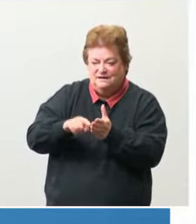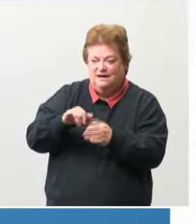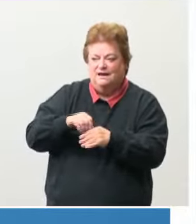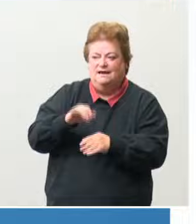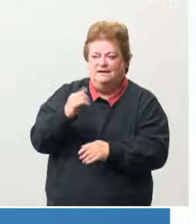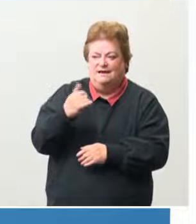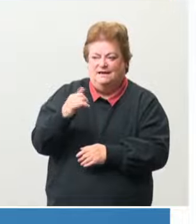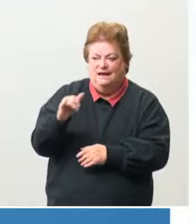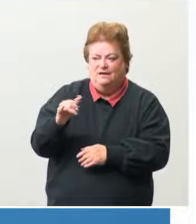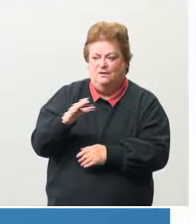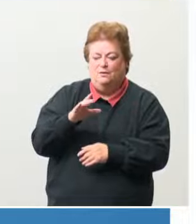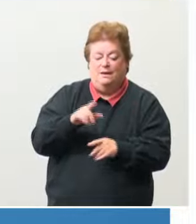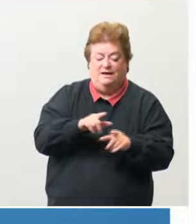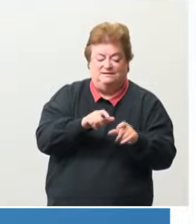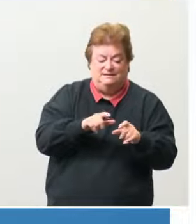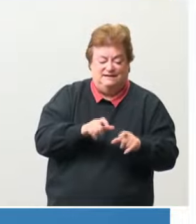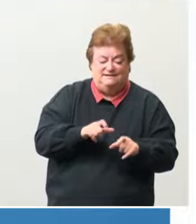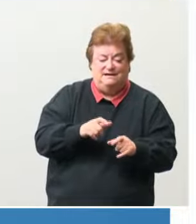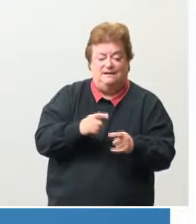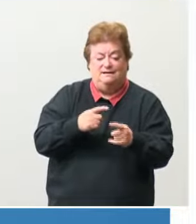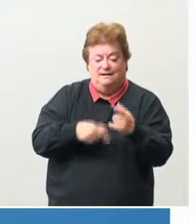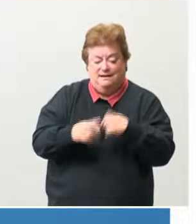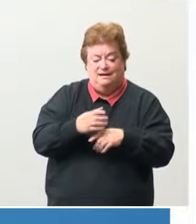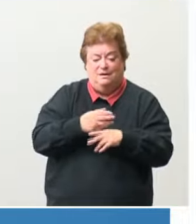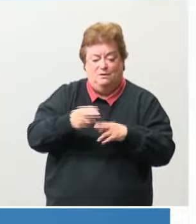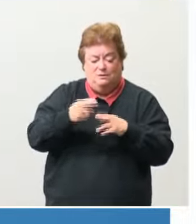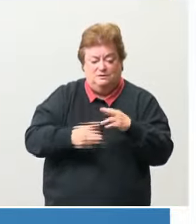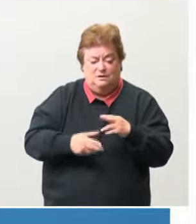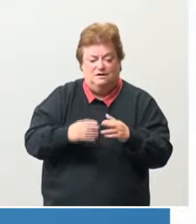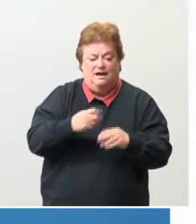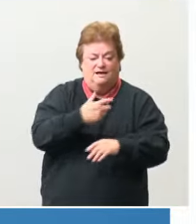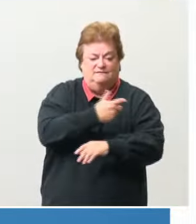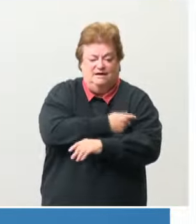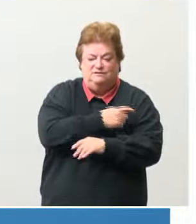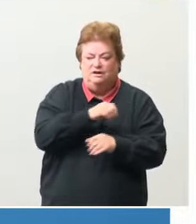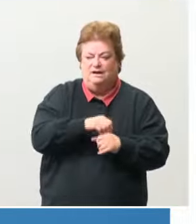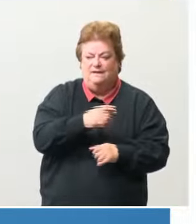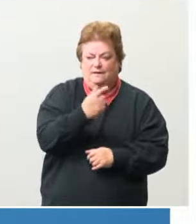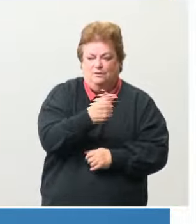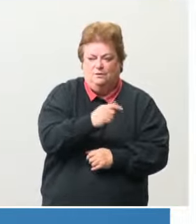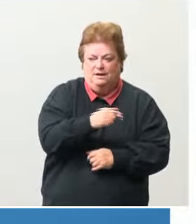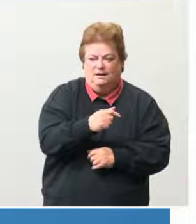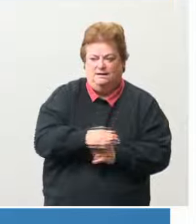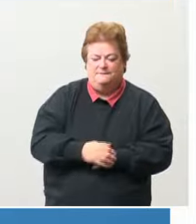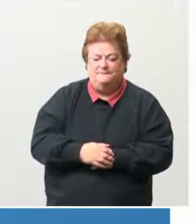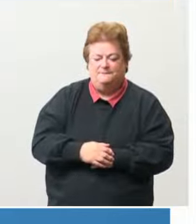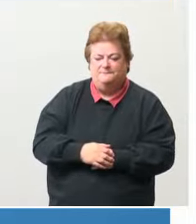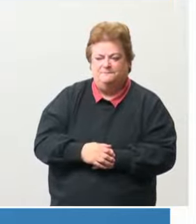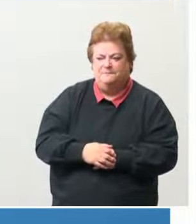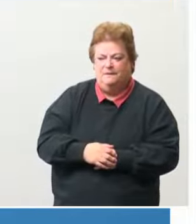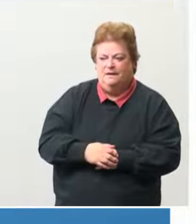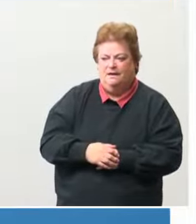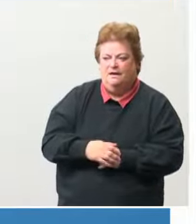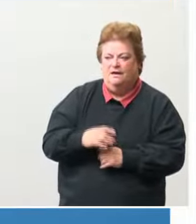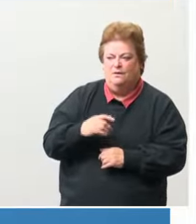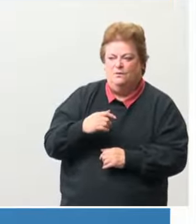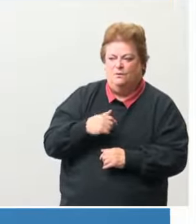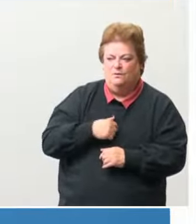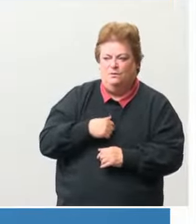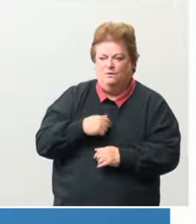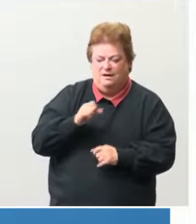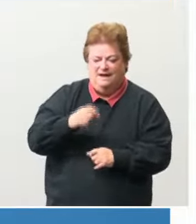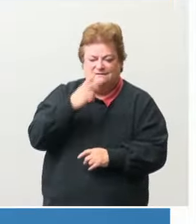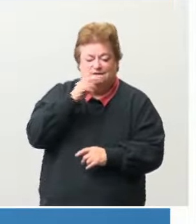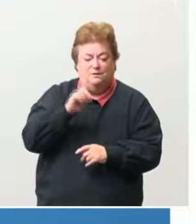yellow category, while testing turnaround time and vaccination rate are in green. The position of the dial is shown by the blue